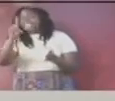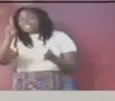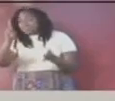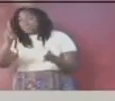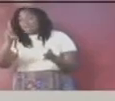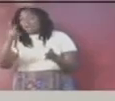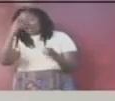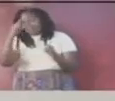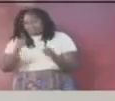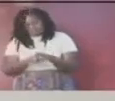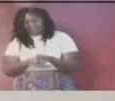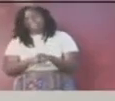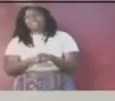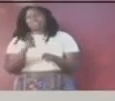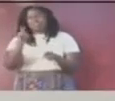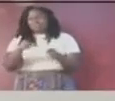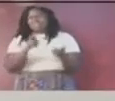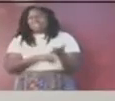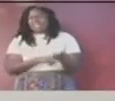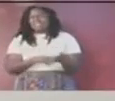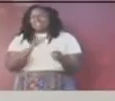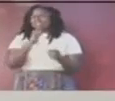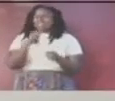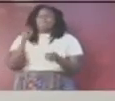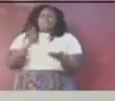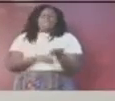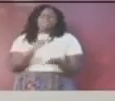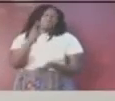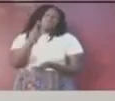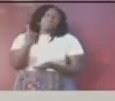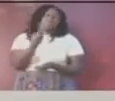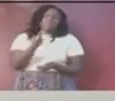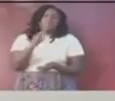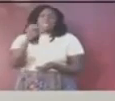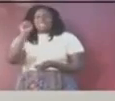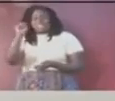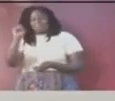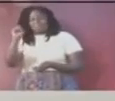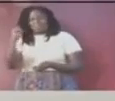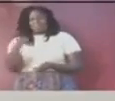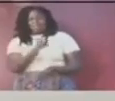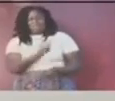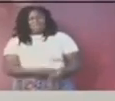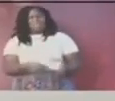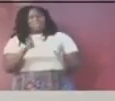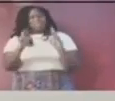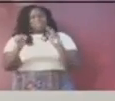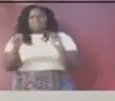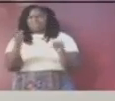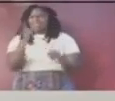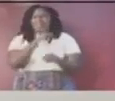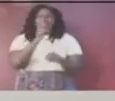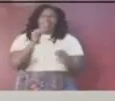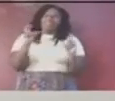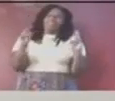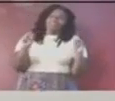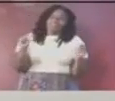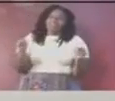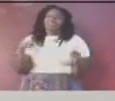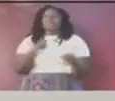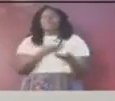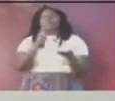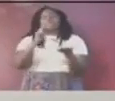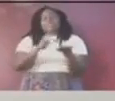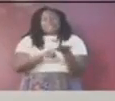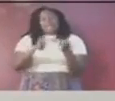Pfizer. So it's not that we signed with one alone. It is still the narrative of the opposition to derail this